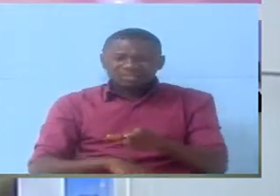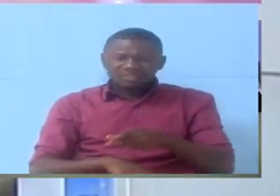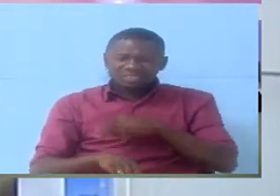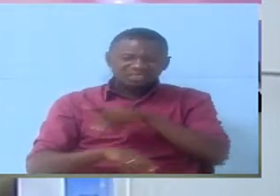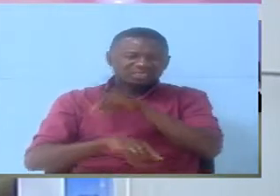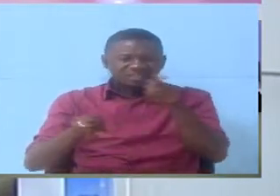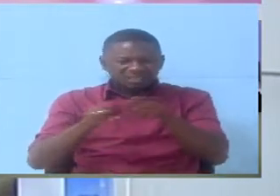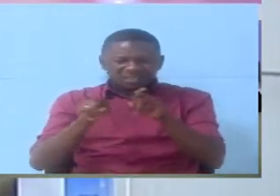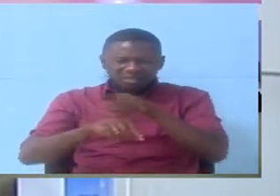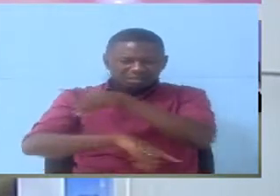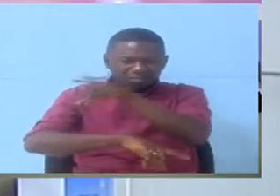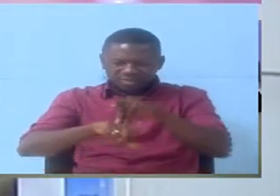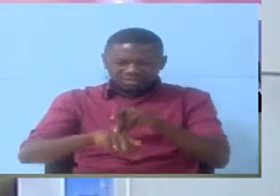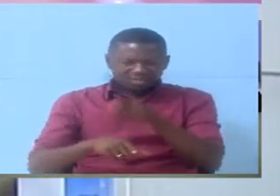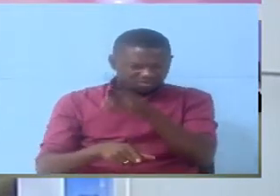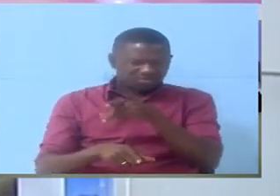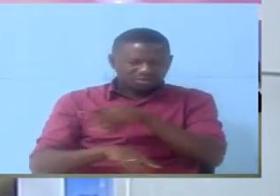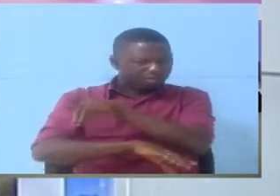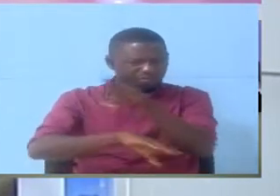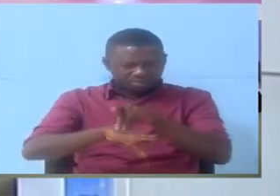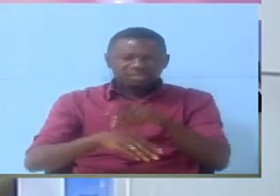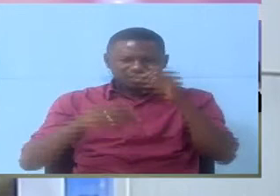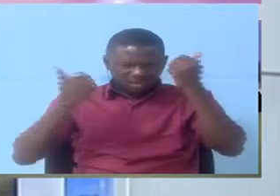That was the very crime scene.